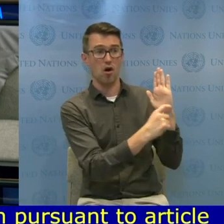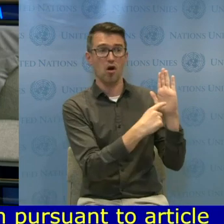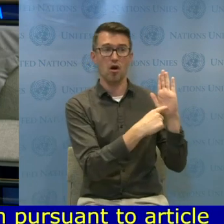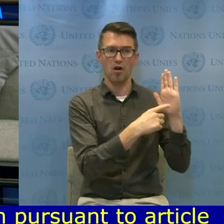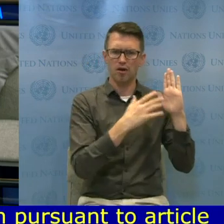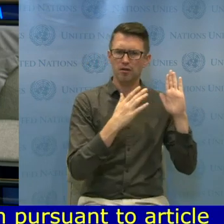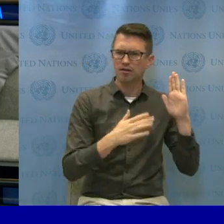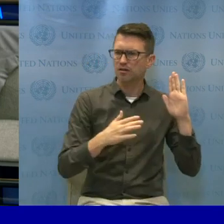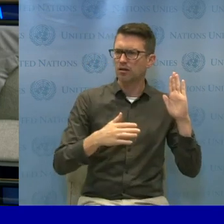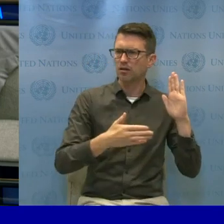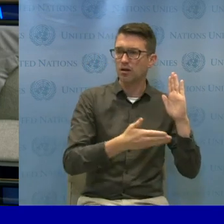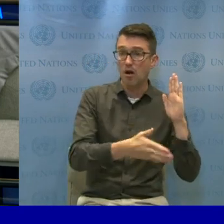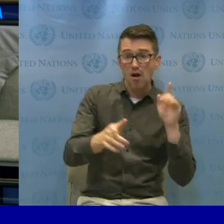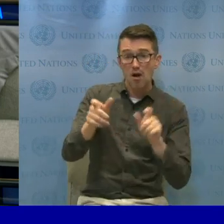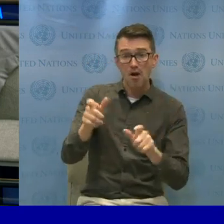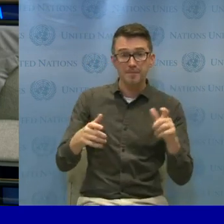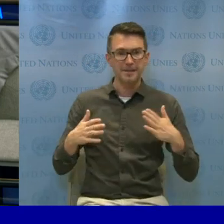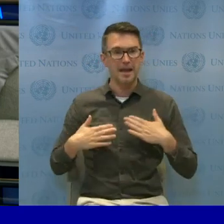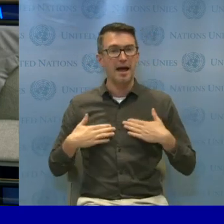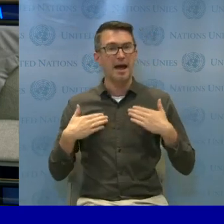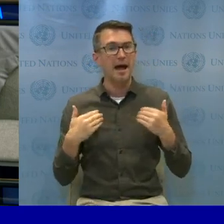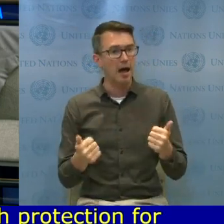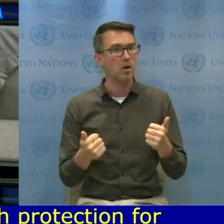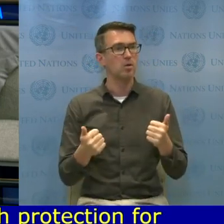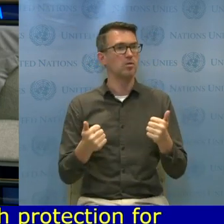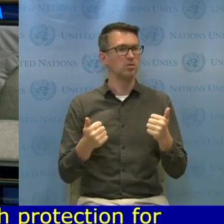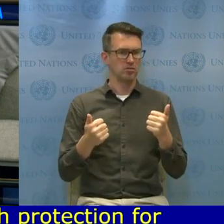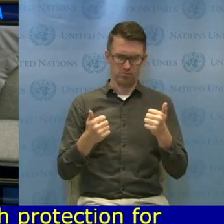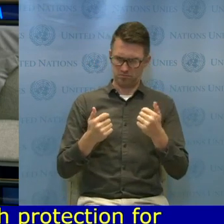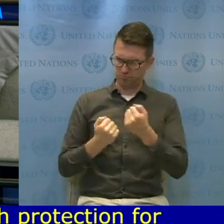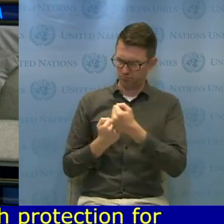access to the health services. Article 1